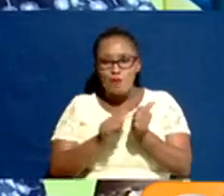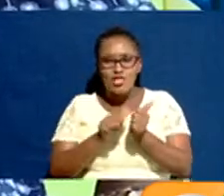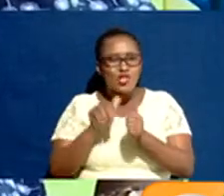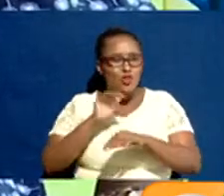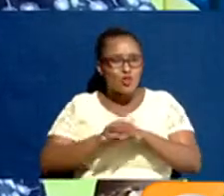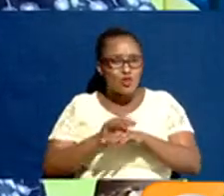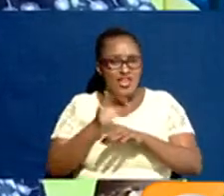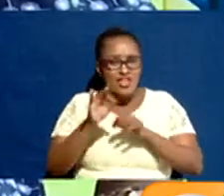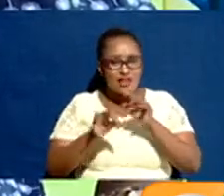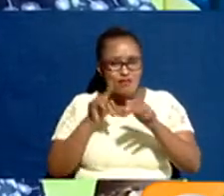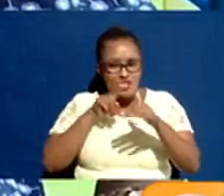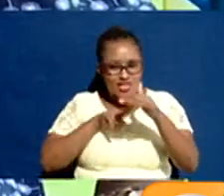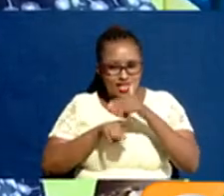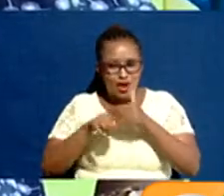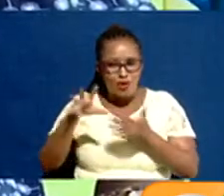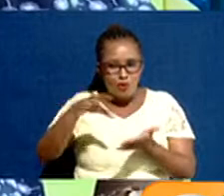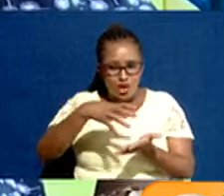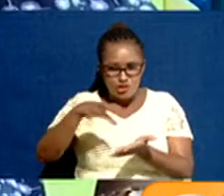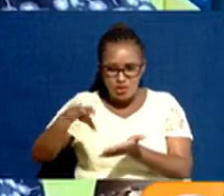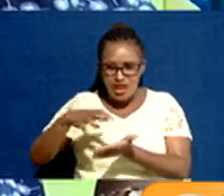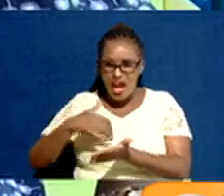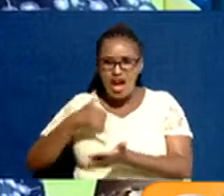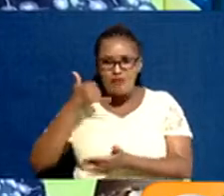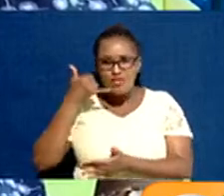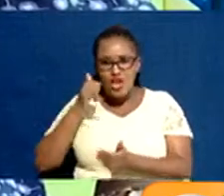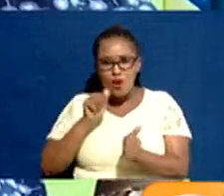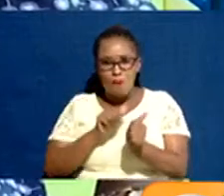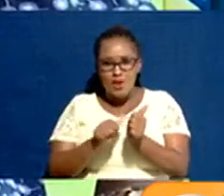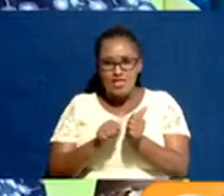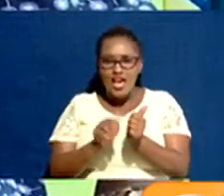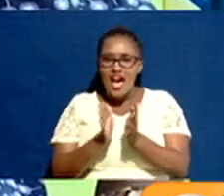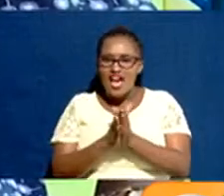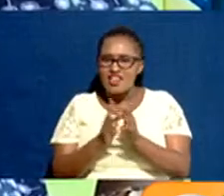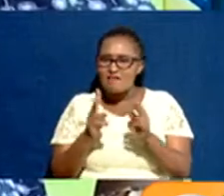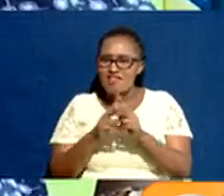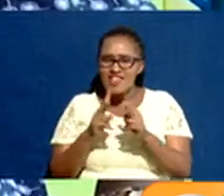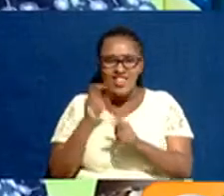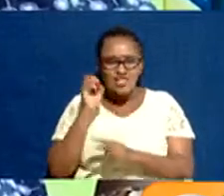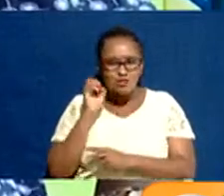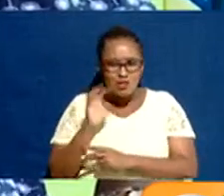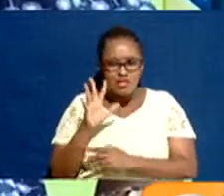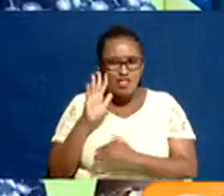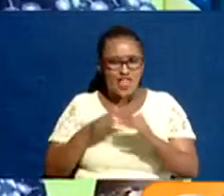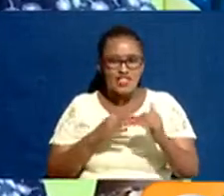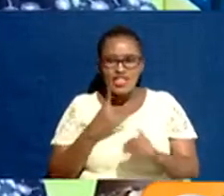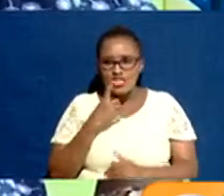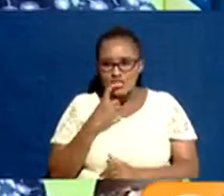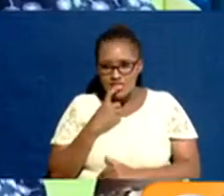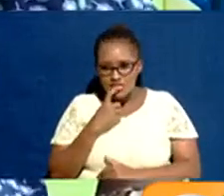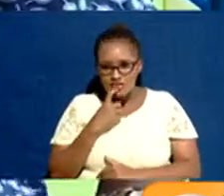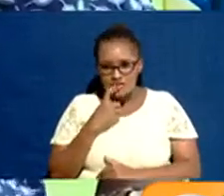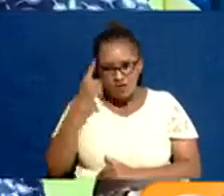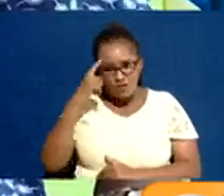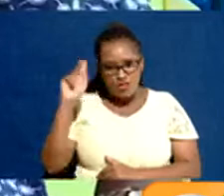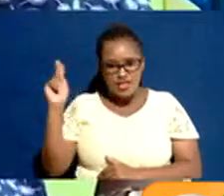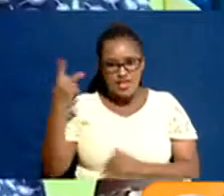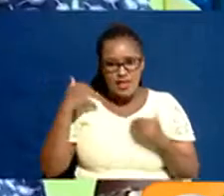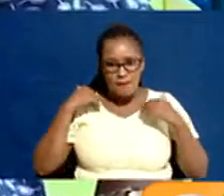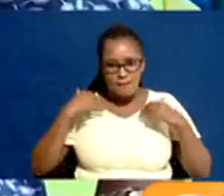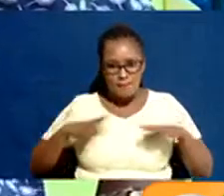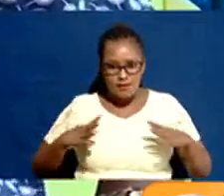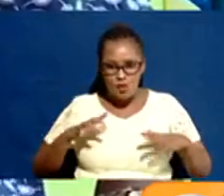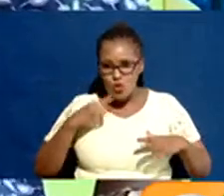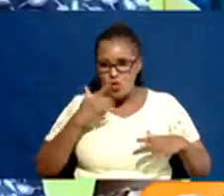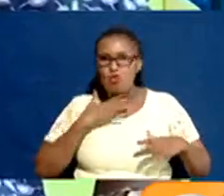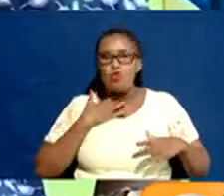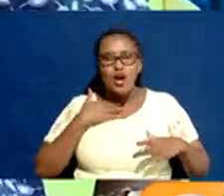the supermarket, there is yellow maize, and the price is higher than white maize. It's very nutritious. But for those Kenyans whom we want to consider